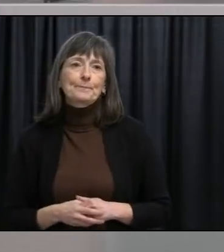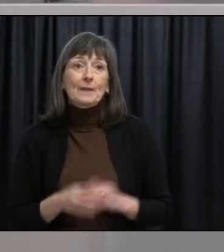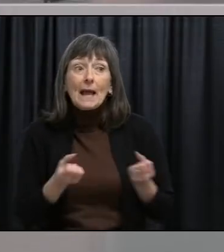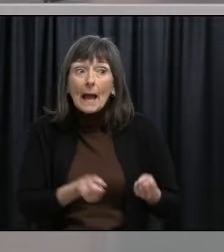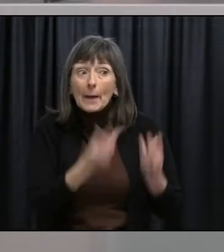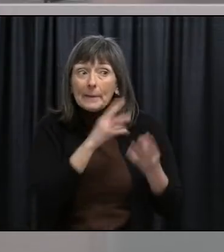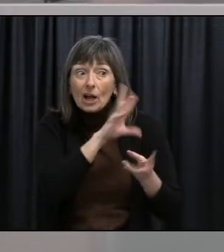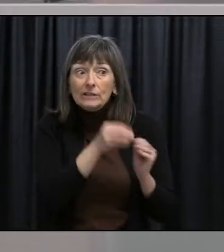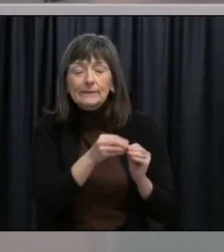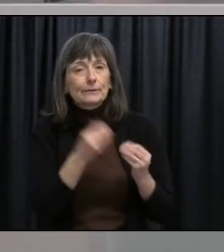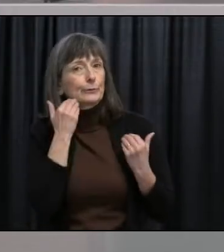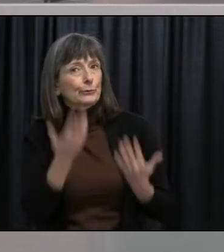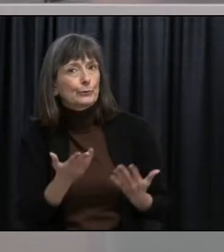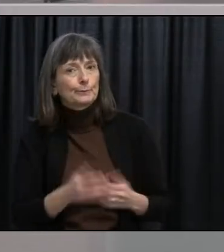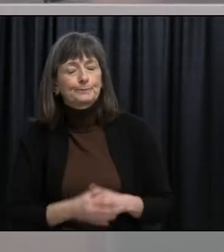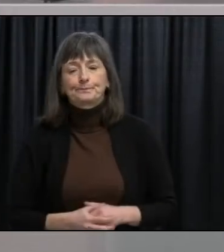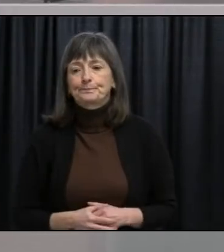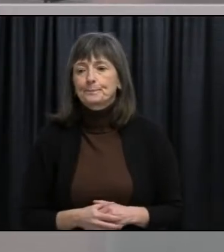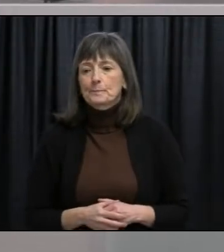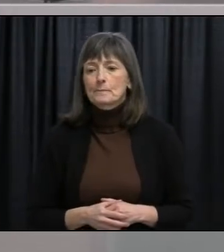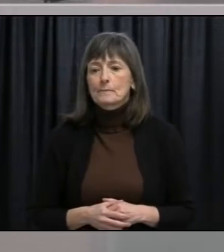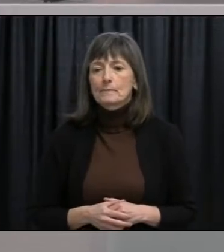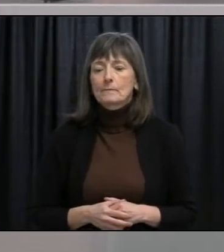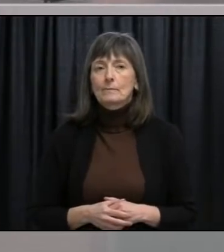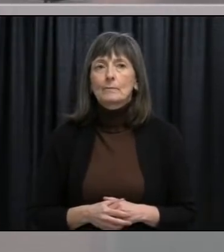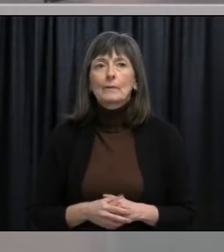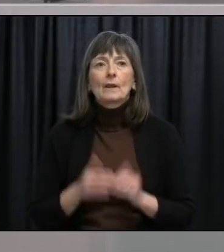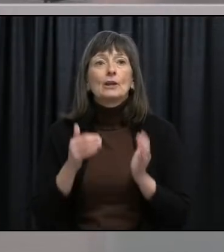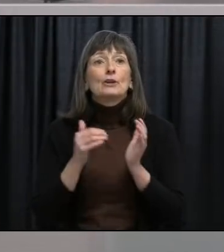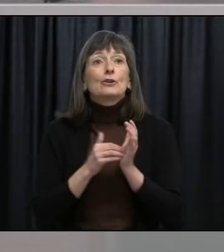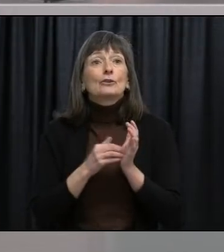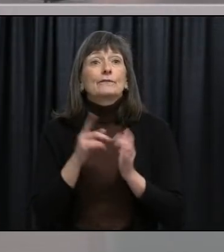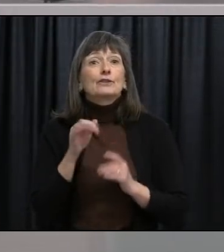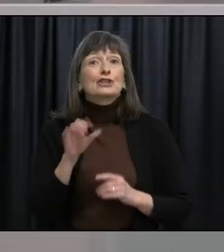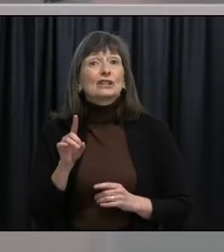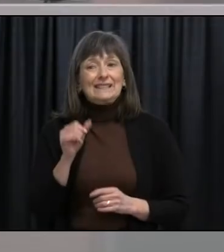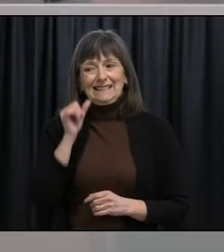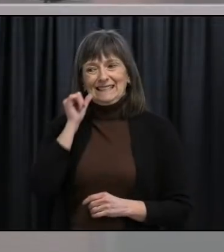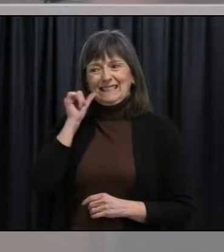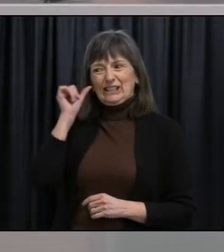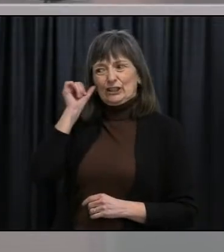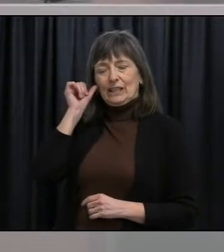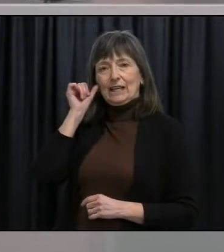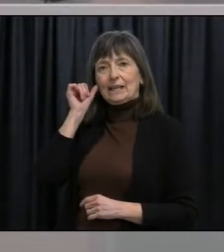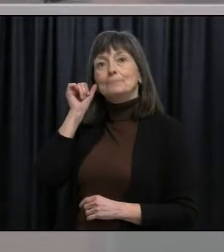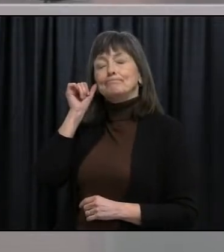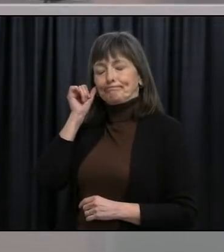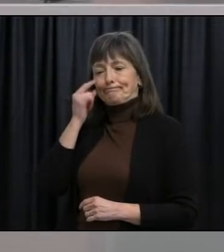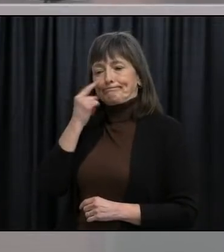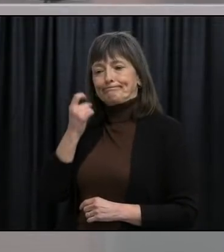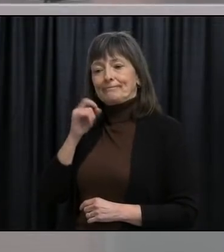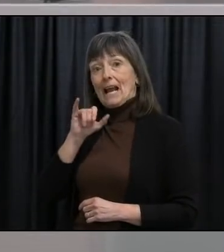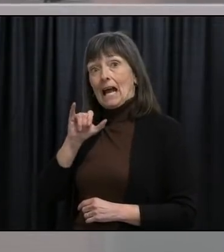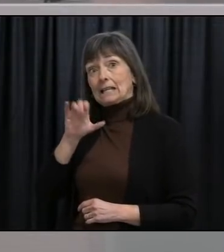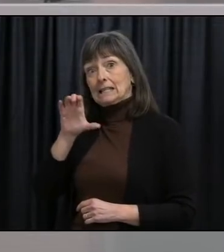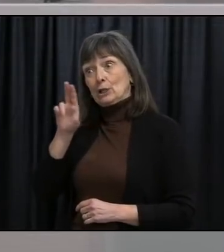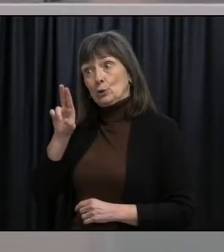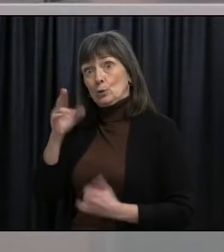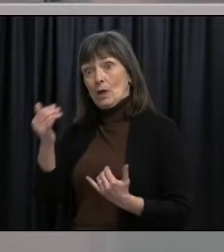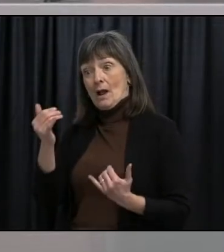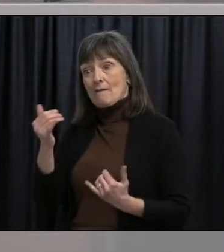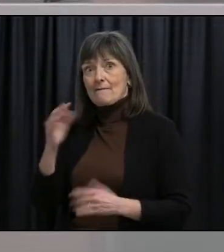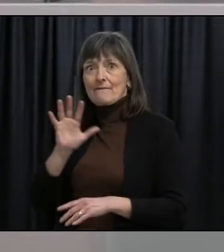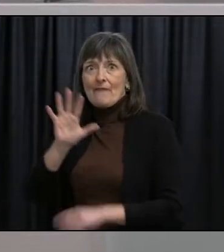Thank you. And Dr. Fitzgerald, yesterday we saw the increase in ICU admissions up to 5. That's the most the province has seen through this